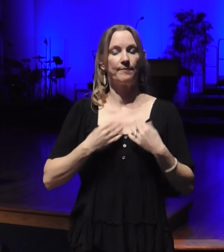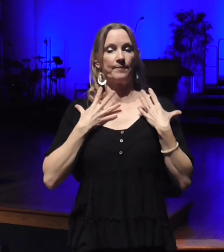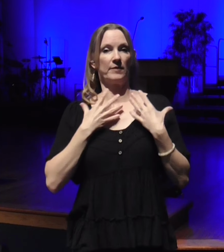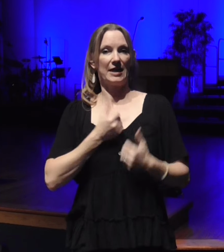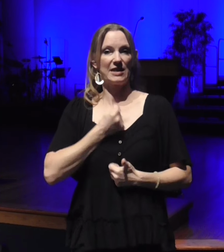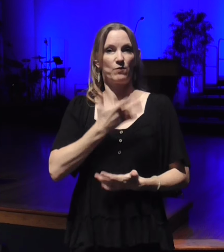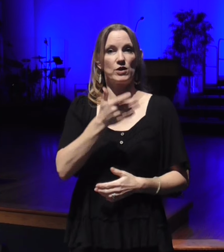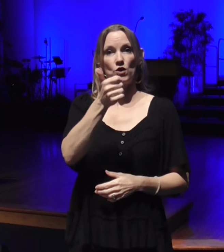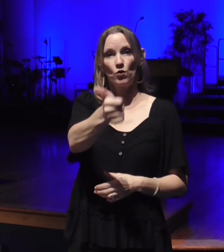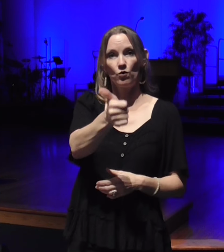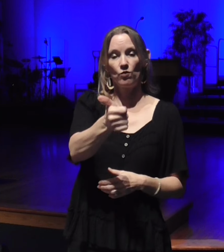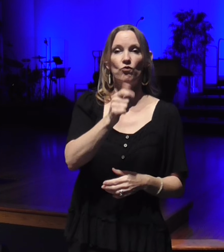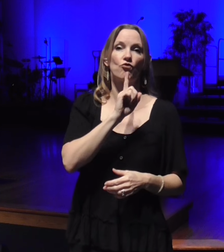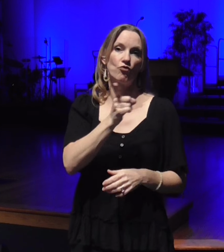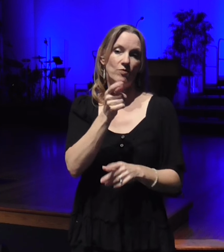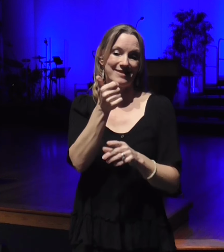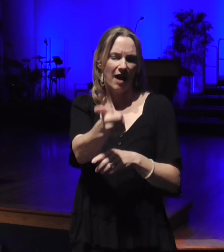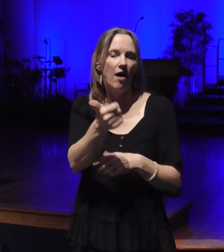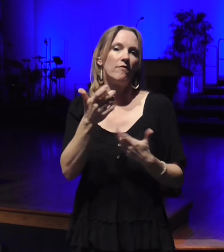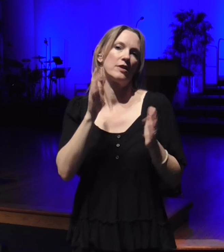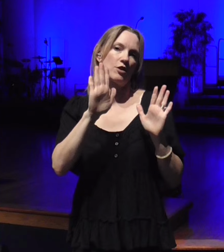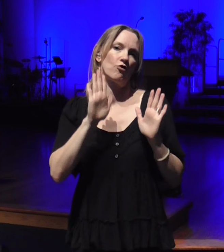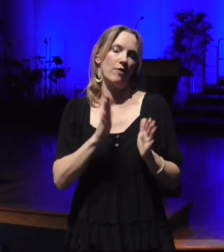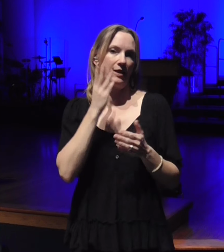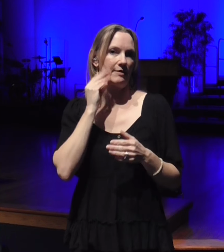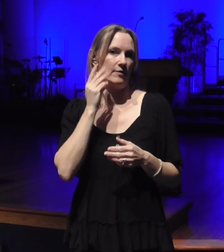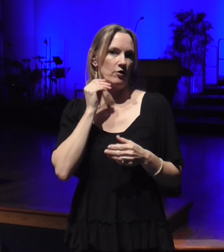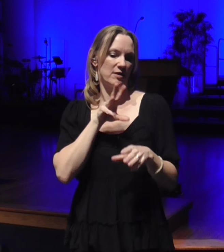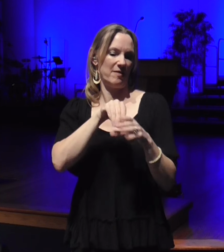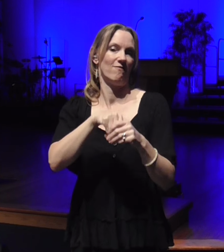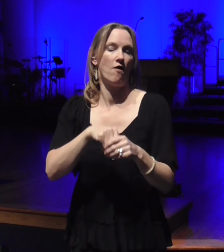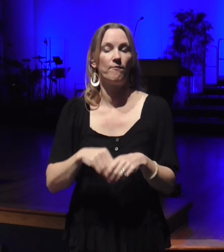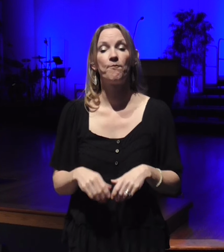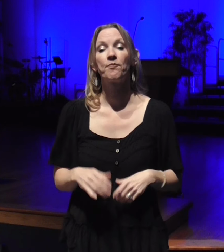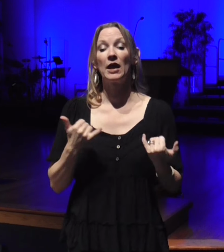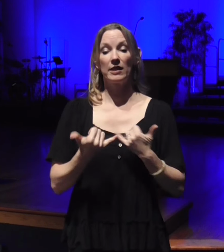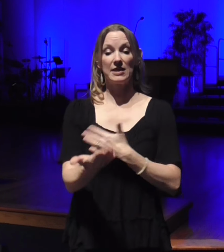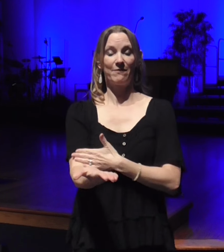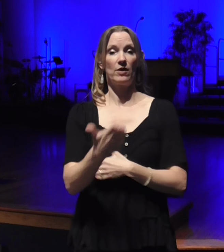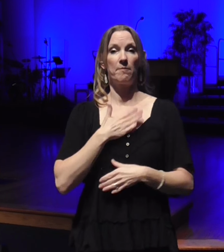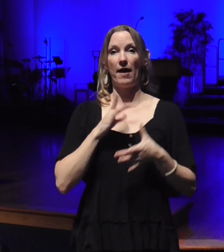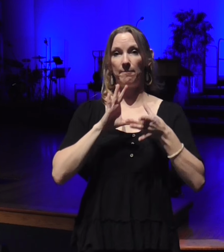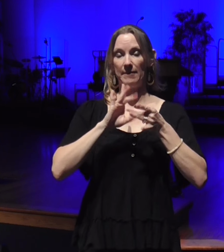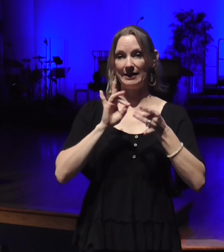is a wonderful experience to get to be a part of. My message this morning,